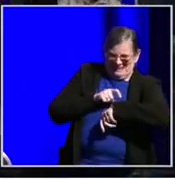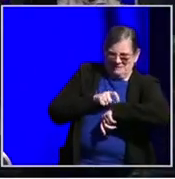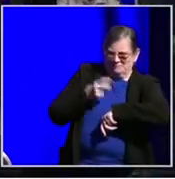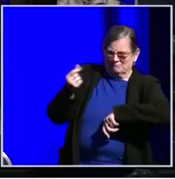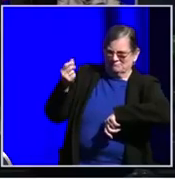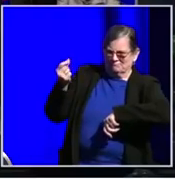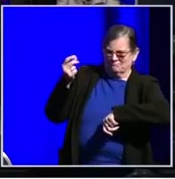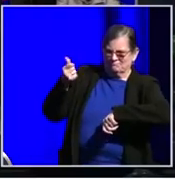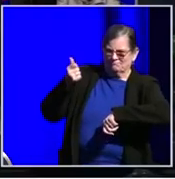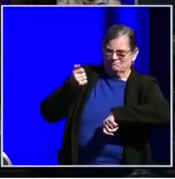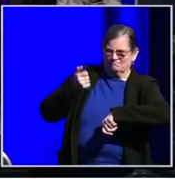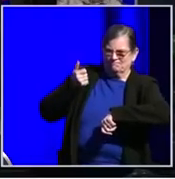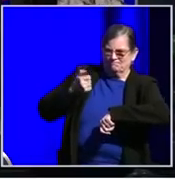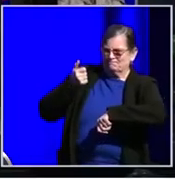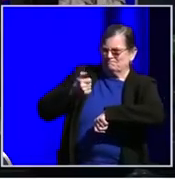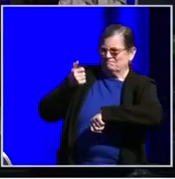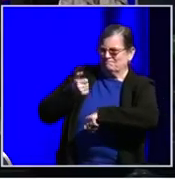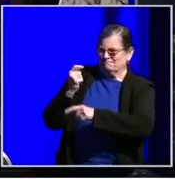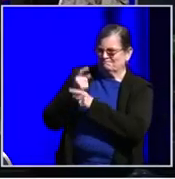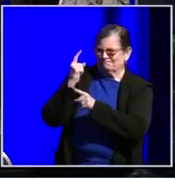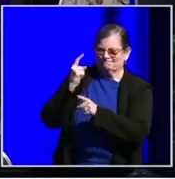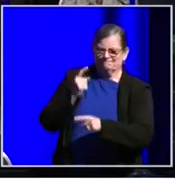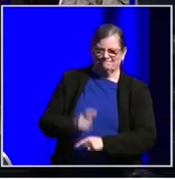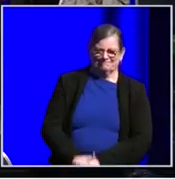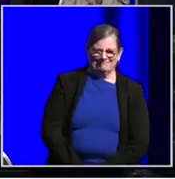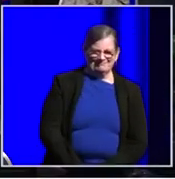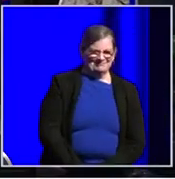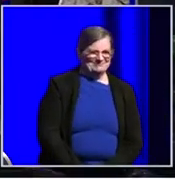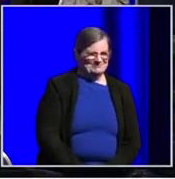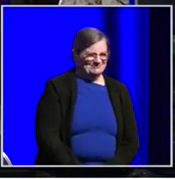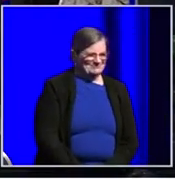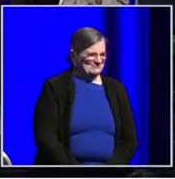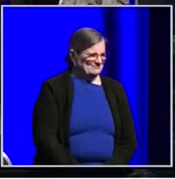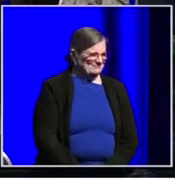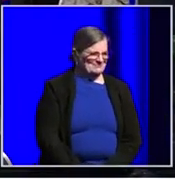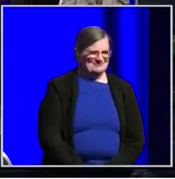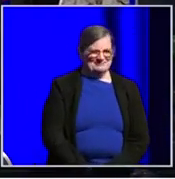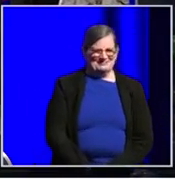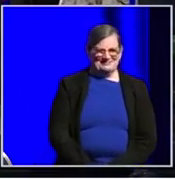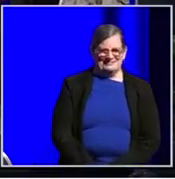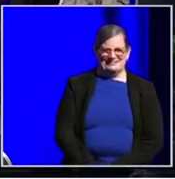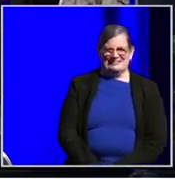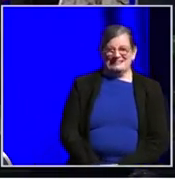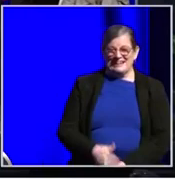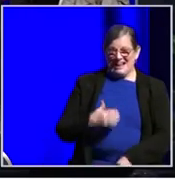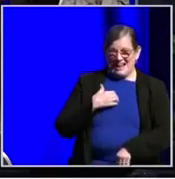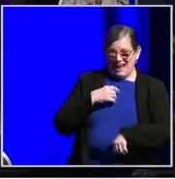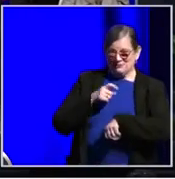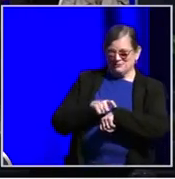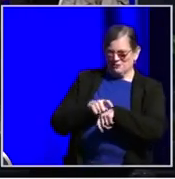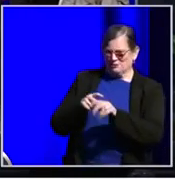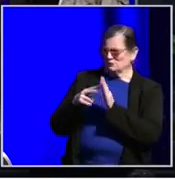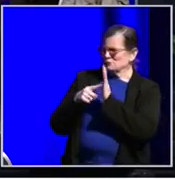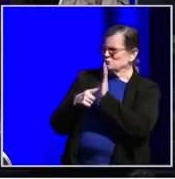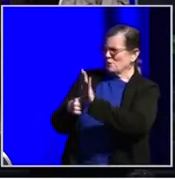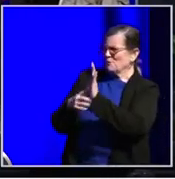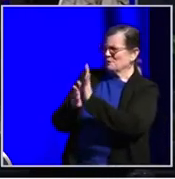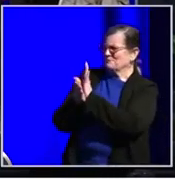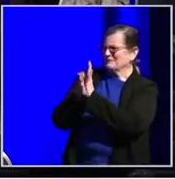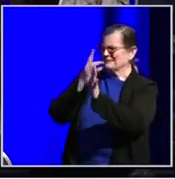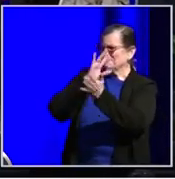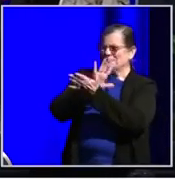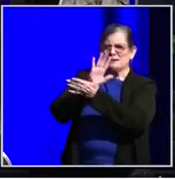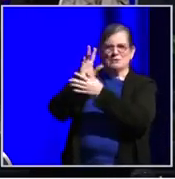Timekeeper. He's Timekeeper. Wave that so everybody sees. There's a timekeeper right